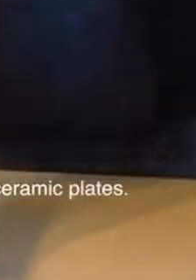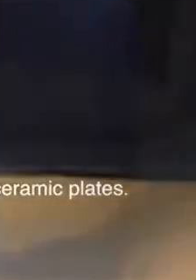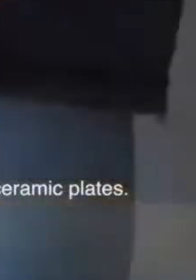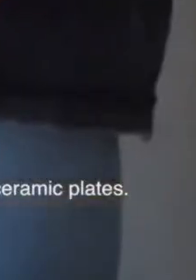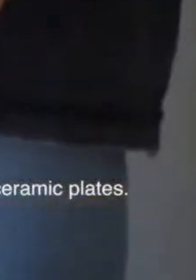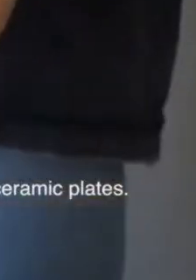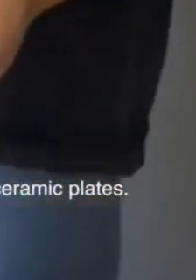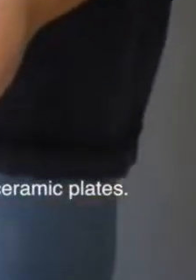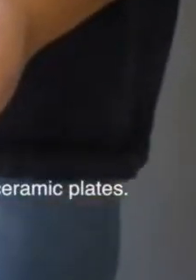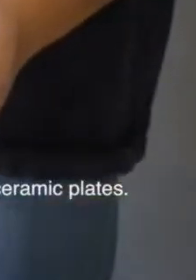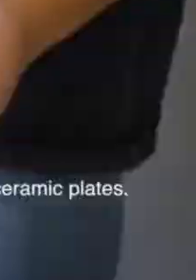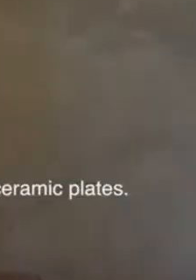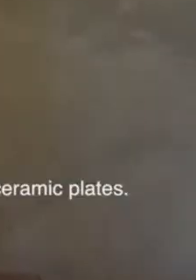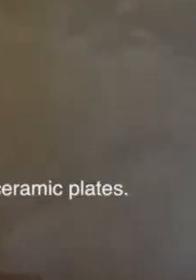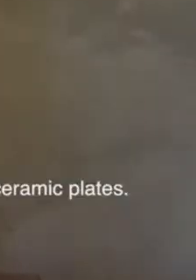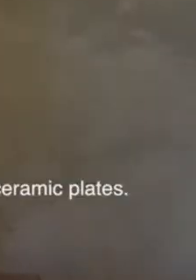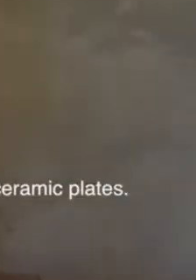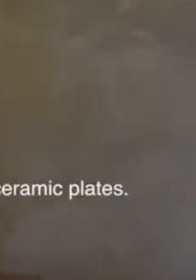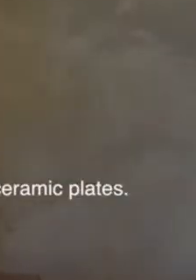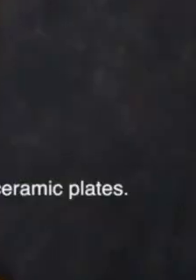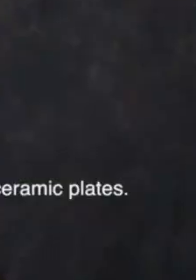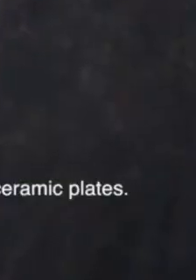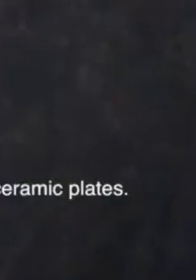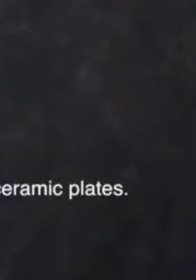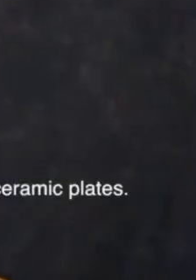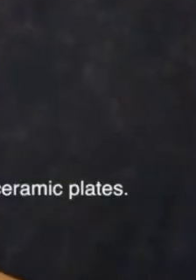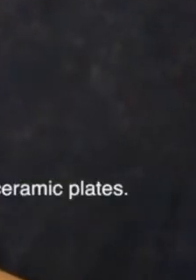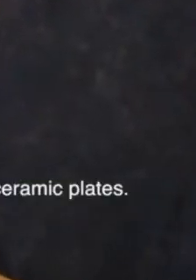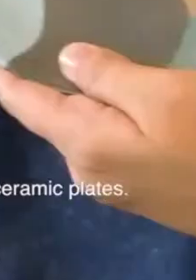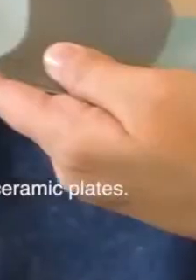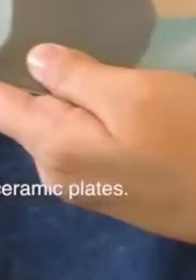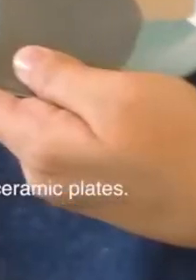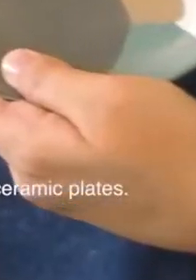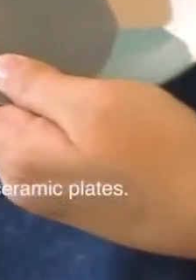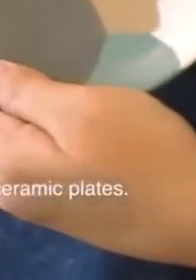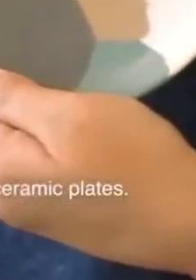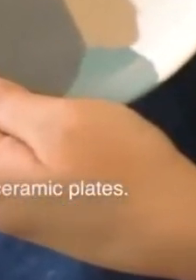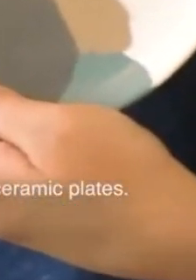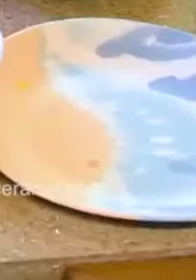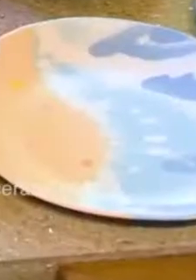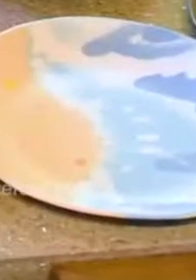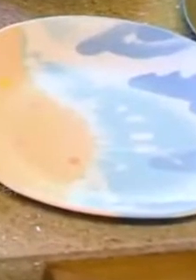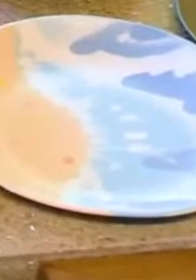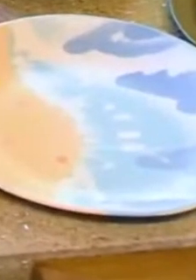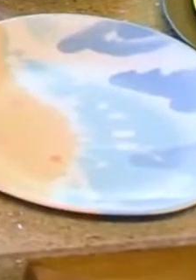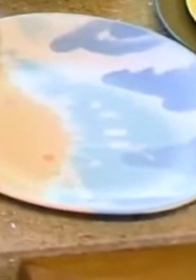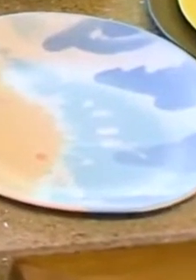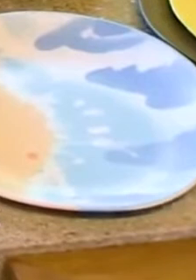Thank you.